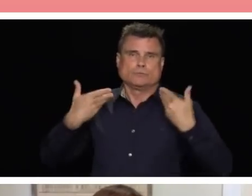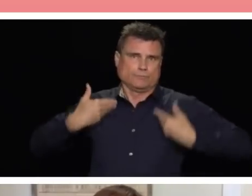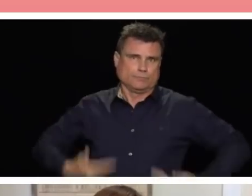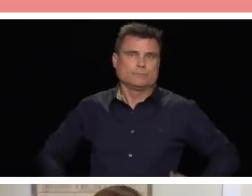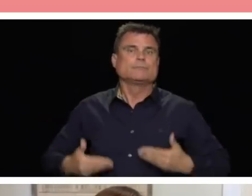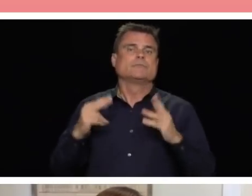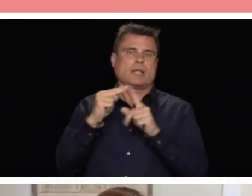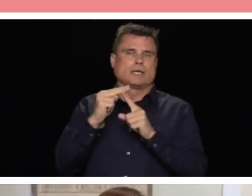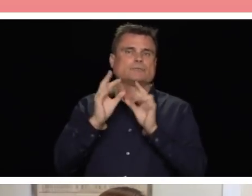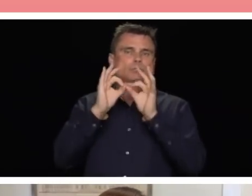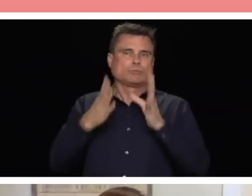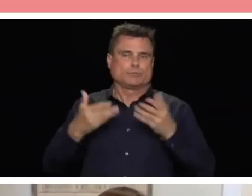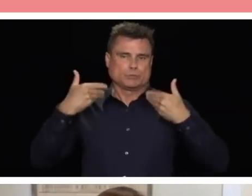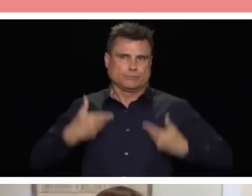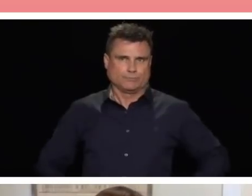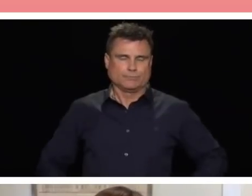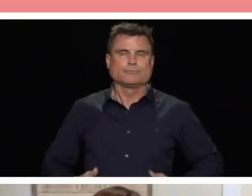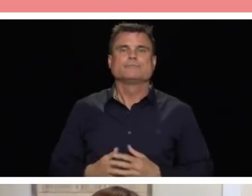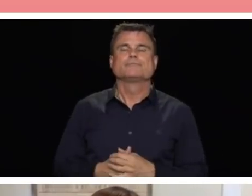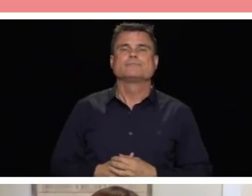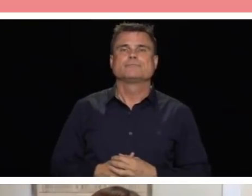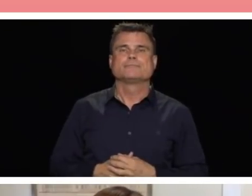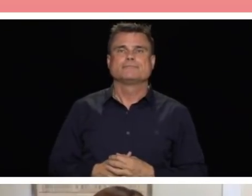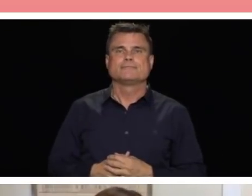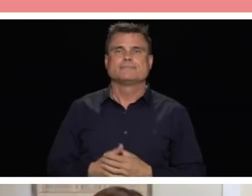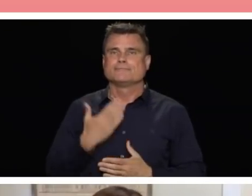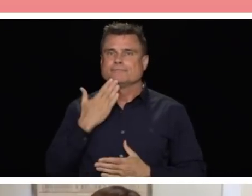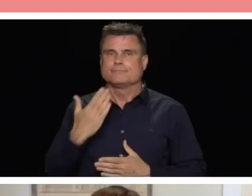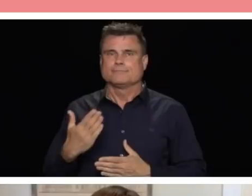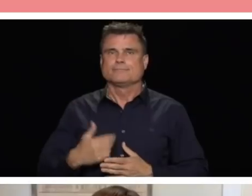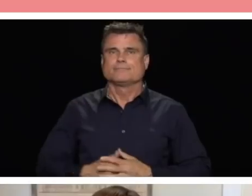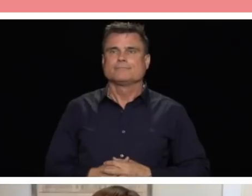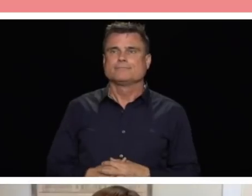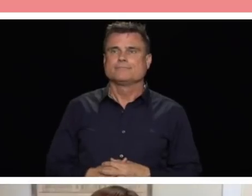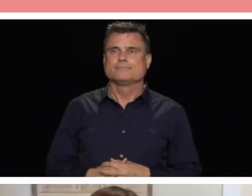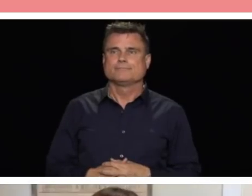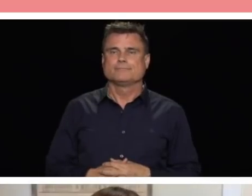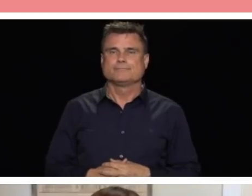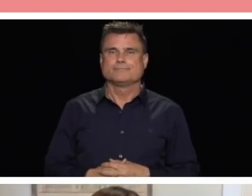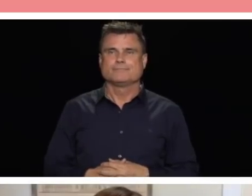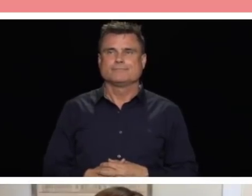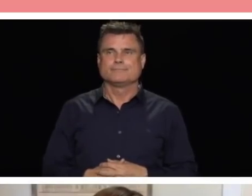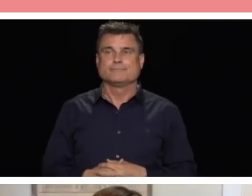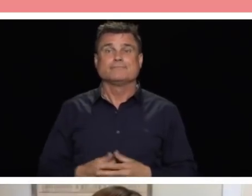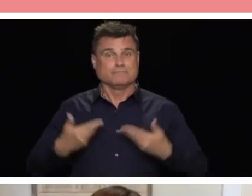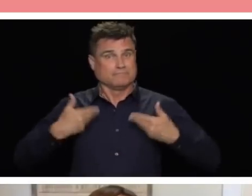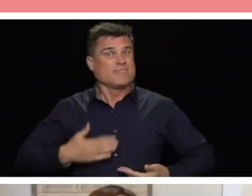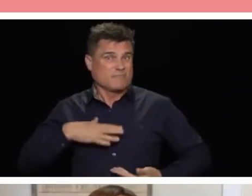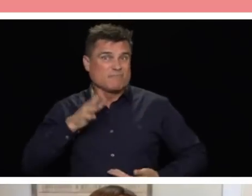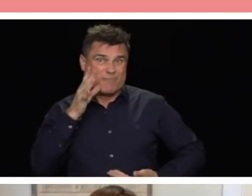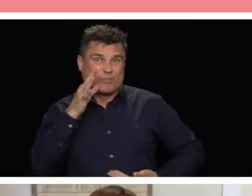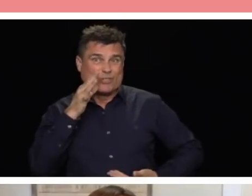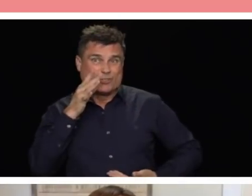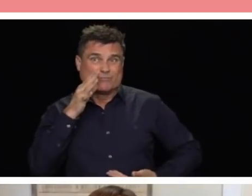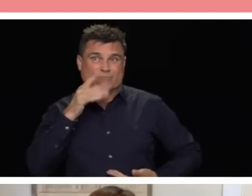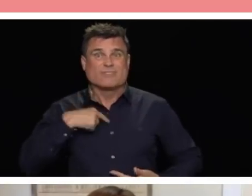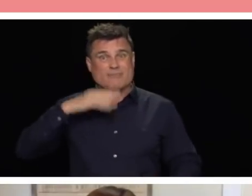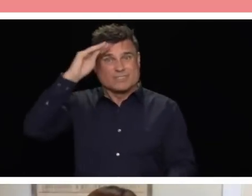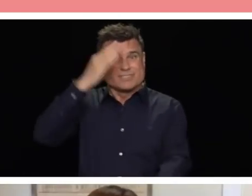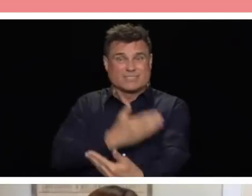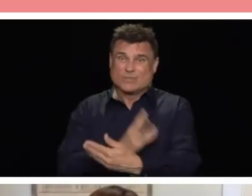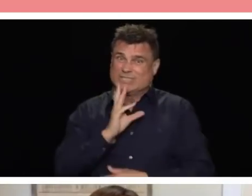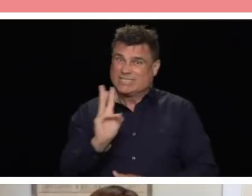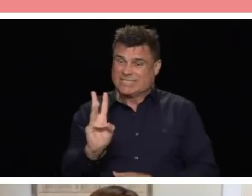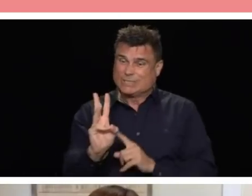interpreter here today. Thank you. I know as a mother myself with a six-year-old, very active young boy, this has been a